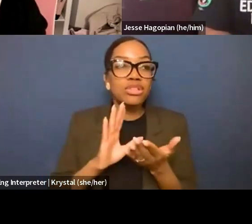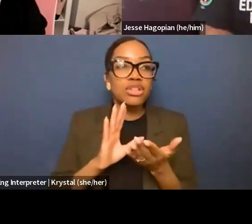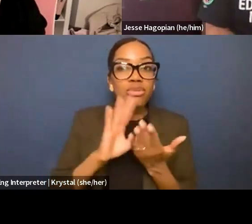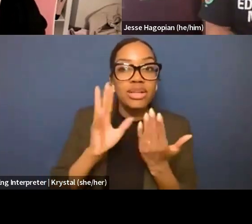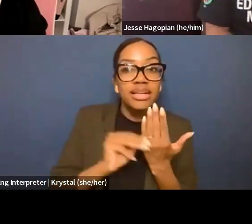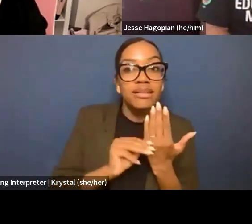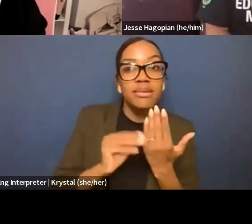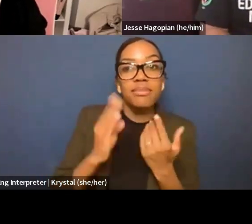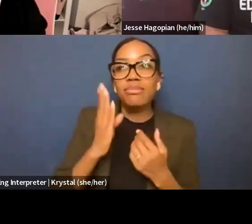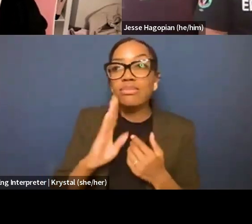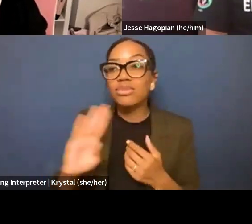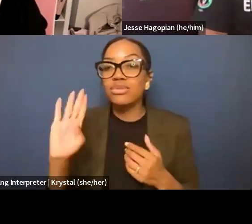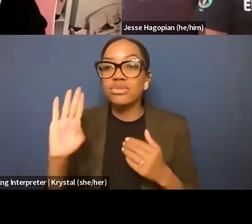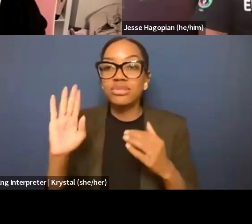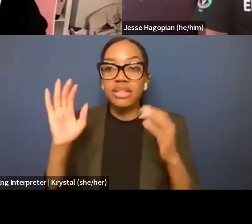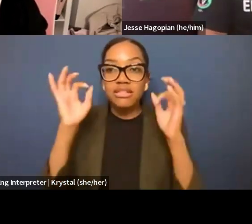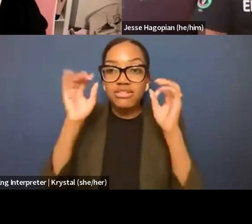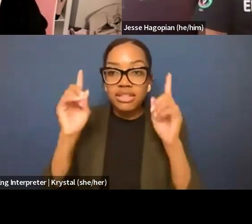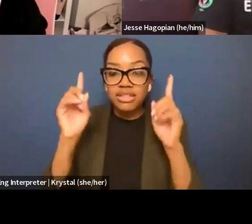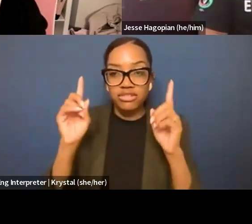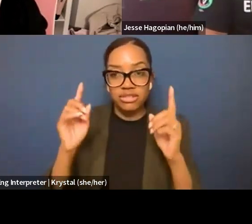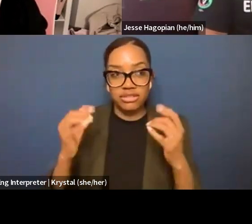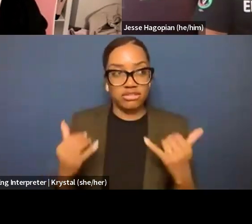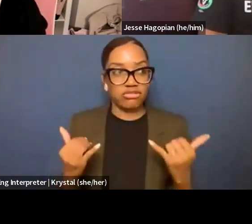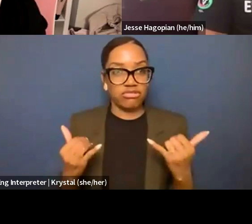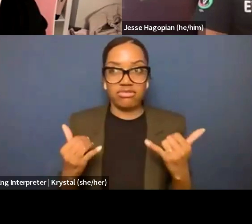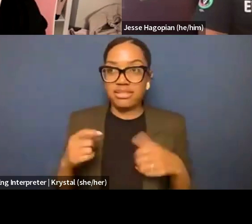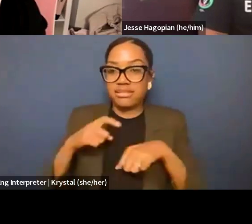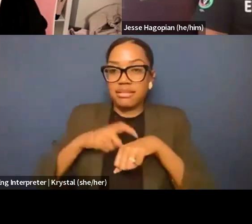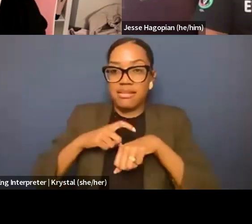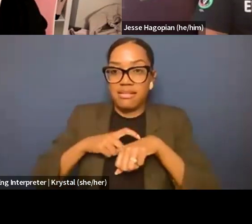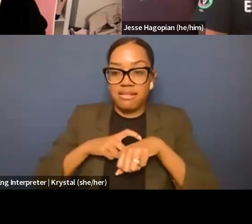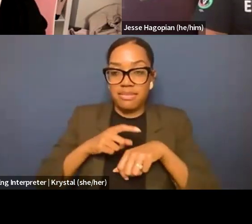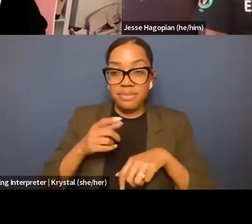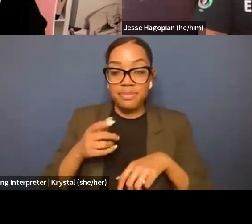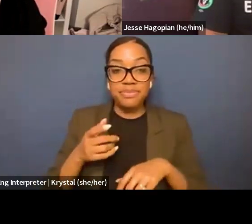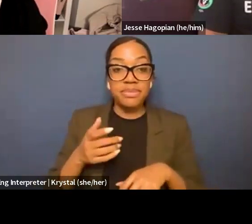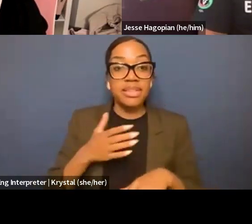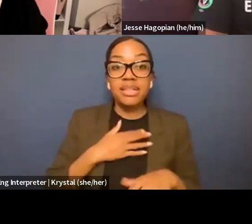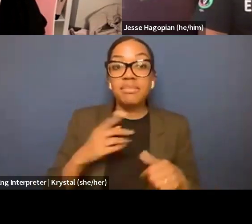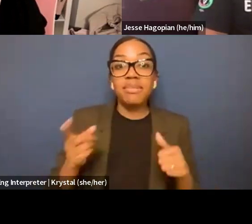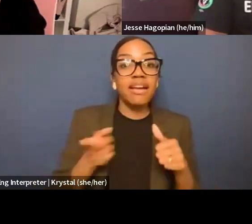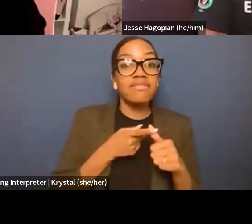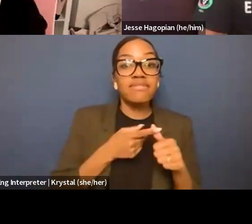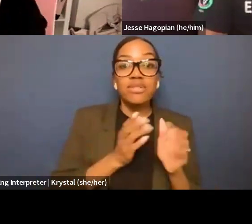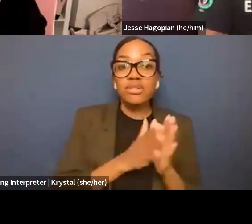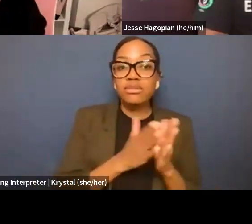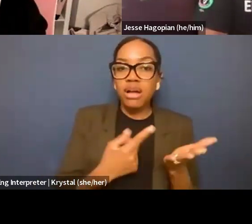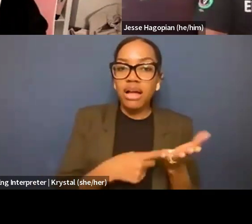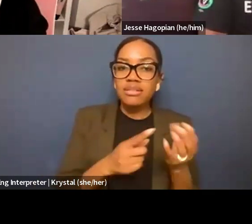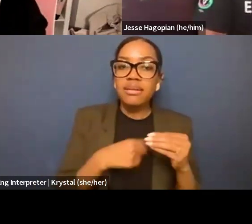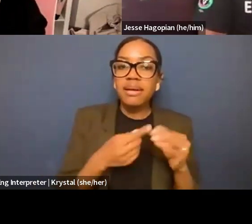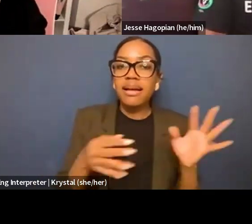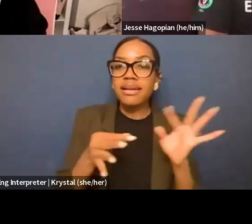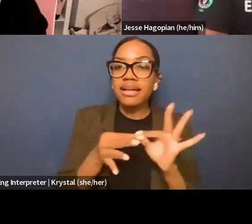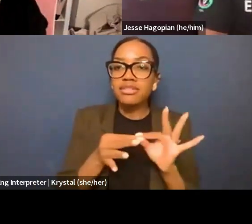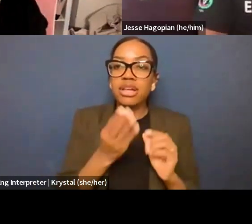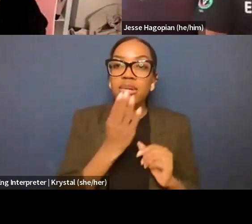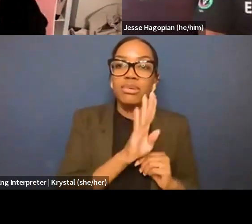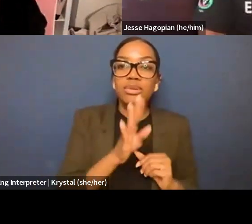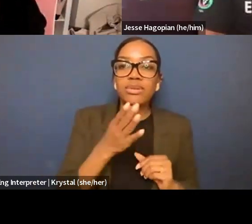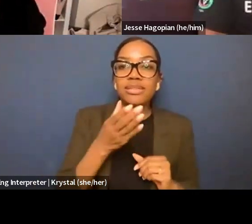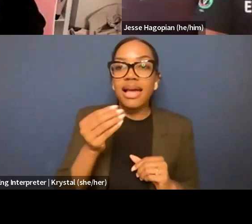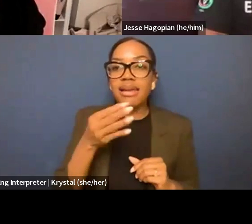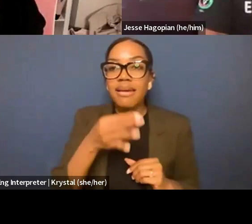landscape. Tracing my first book, I talk about the connection between the blues and hip hop. There's just so much one can do with that. So I feel like